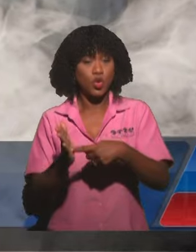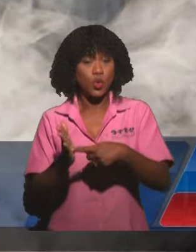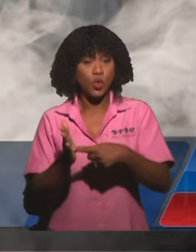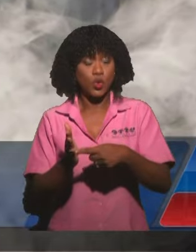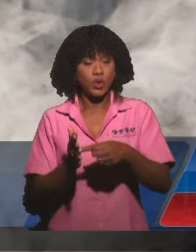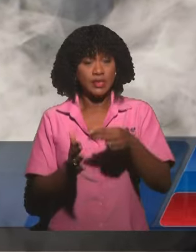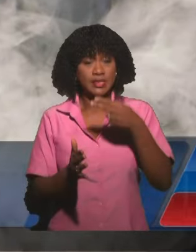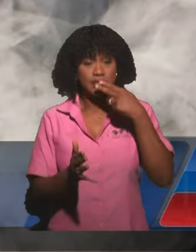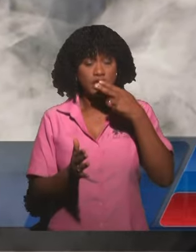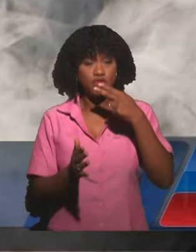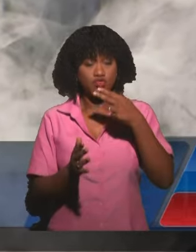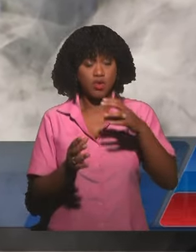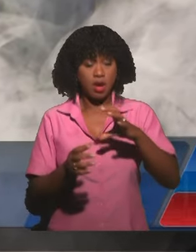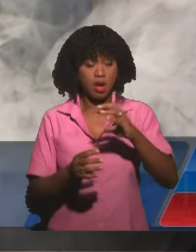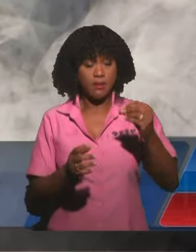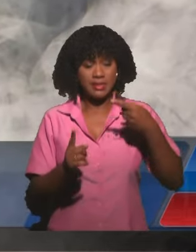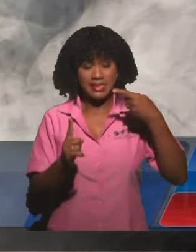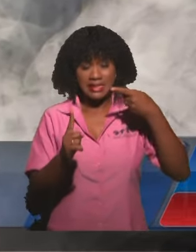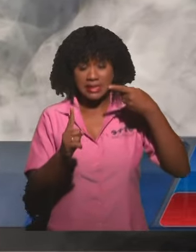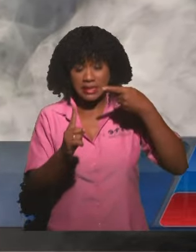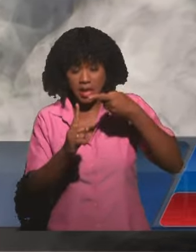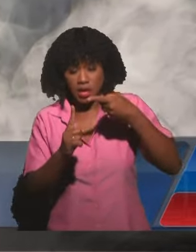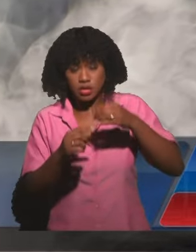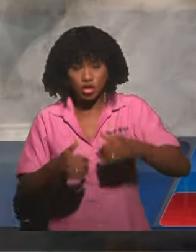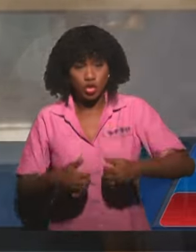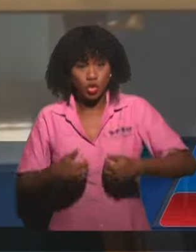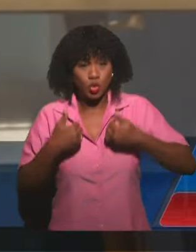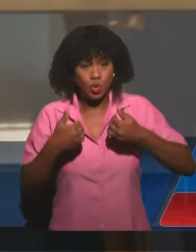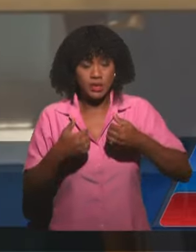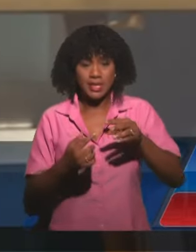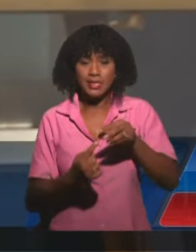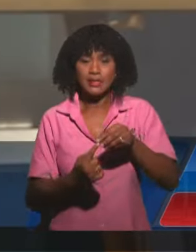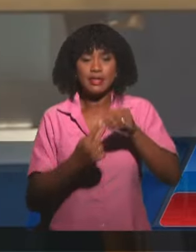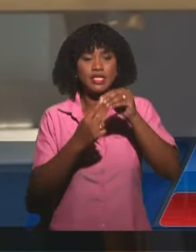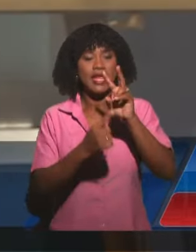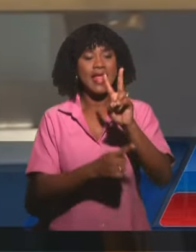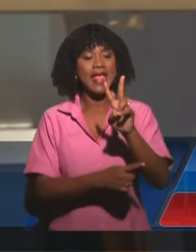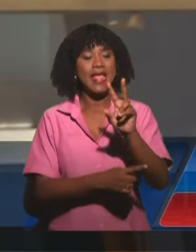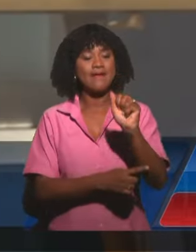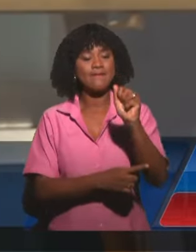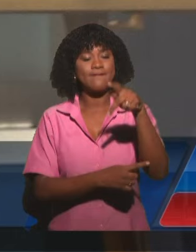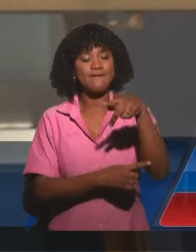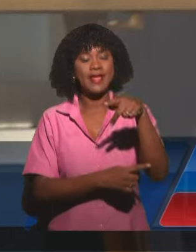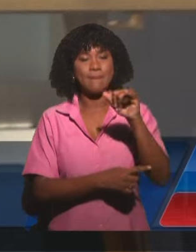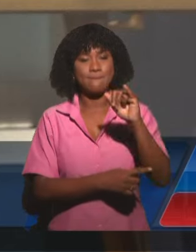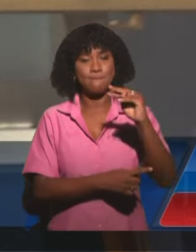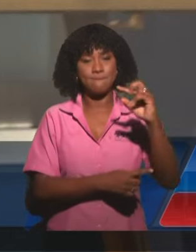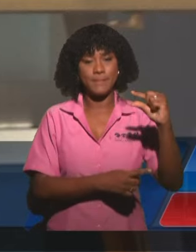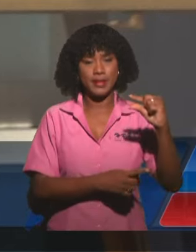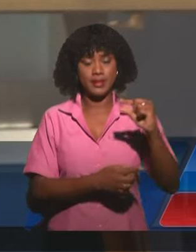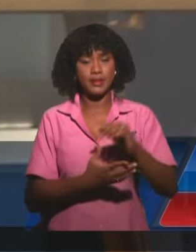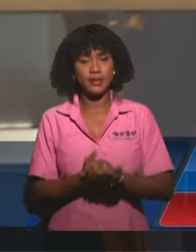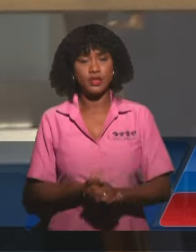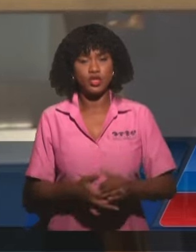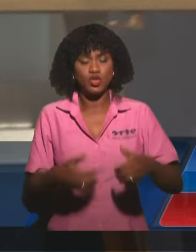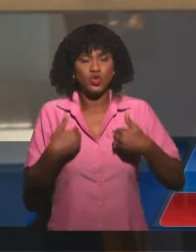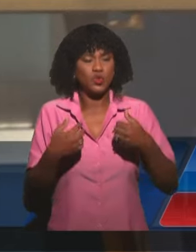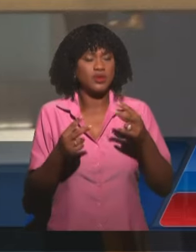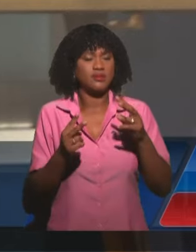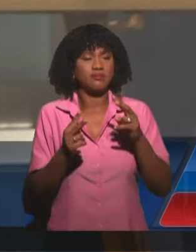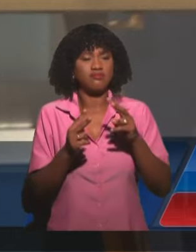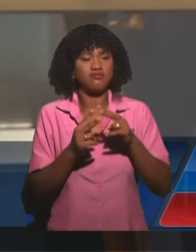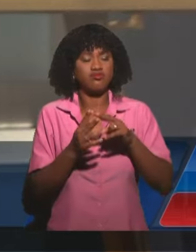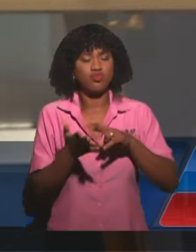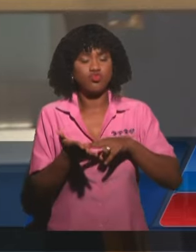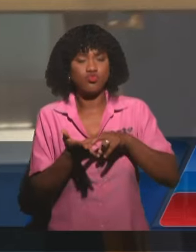now targeting the youth, especially regarding vaping. Understand, for example, that the youths are very vulnerable and that